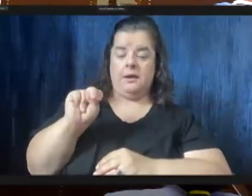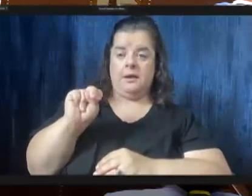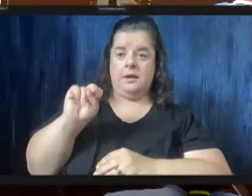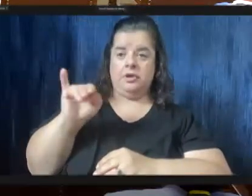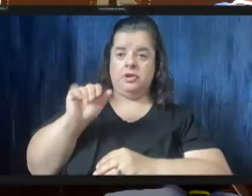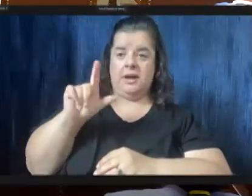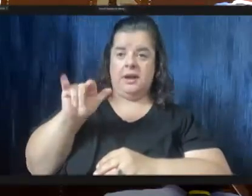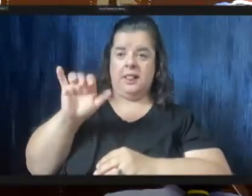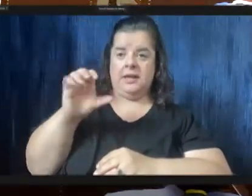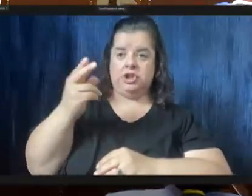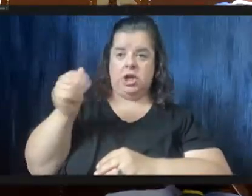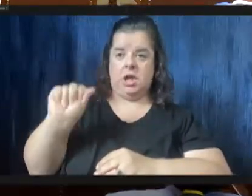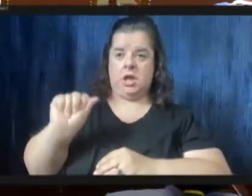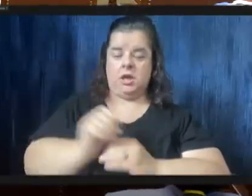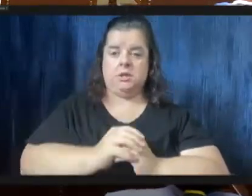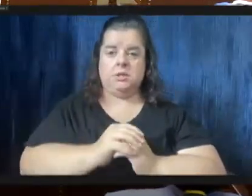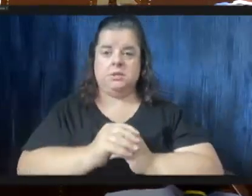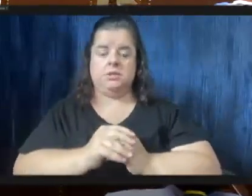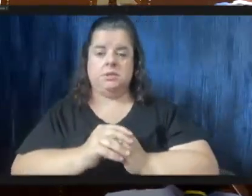Yajalija.